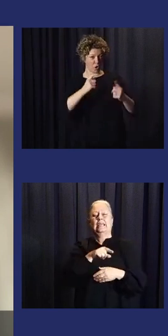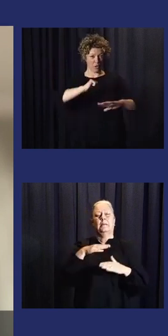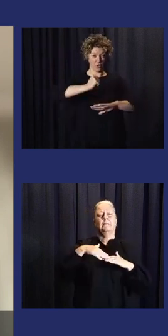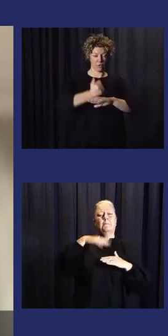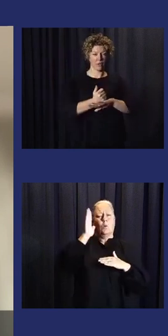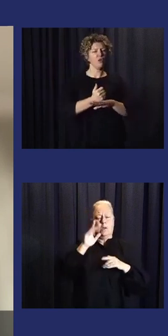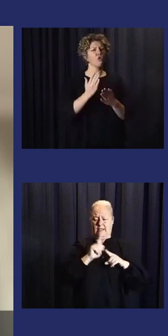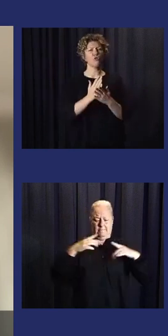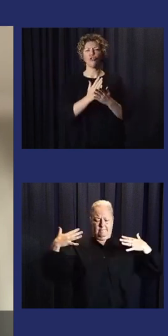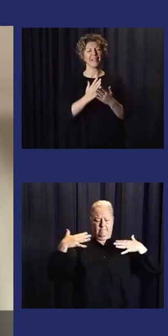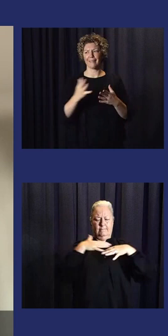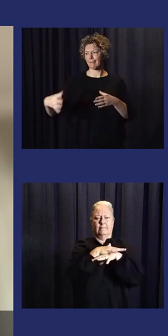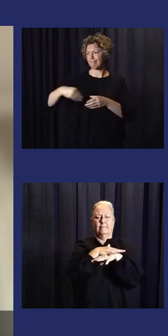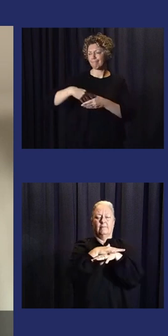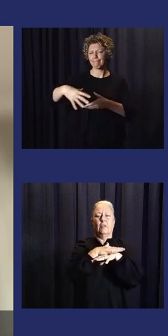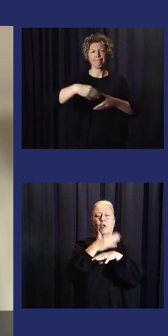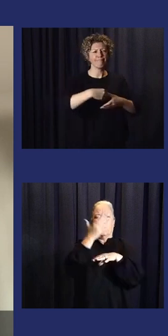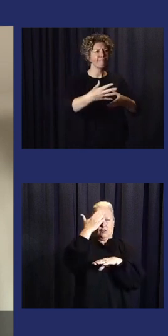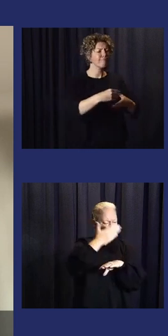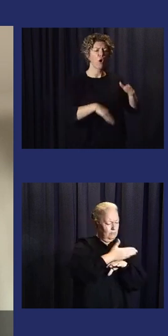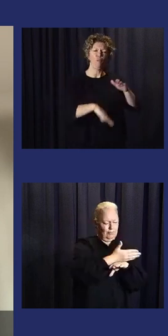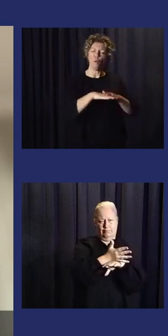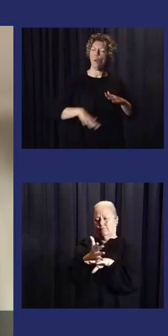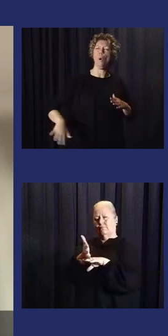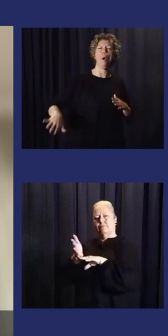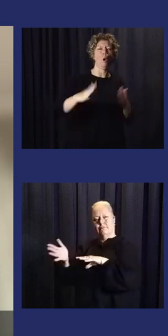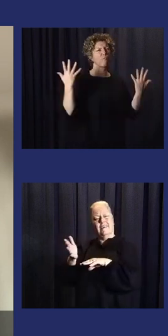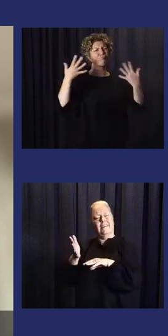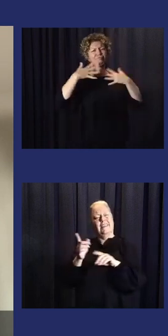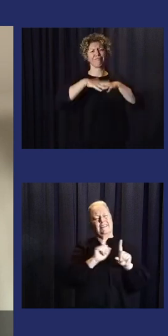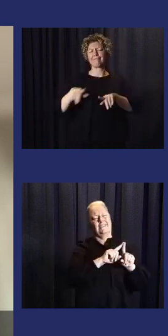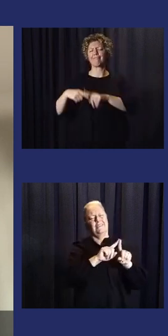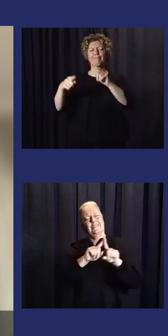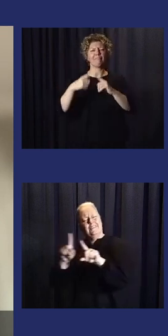more intersectional approach and recognises the multiple